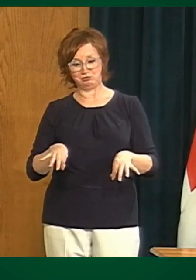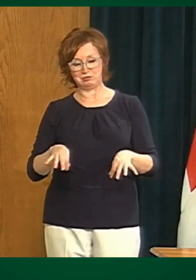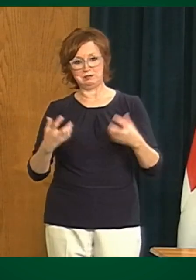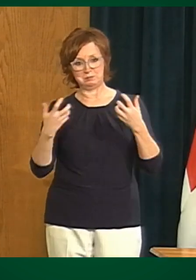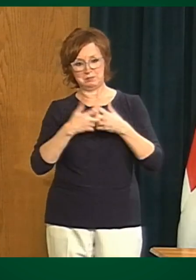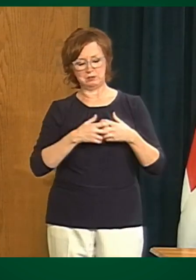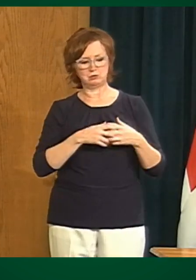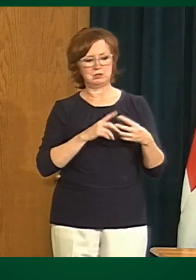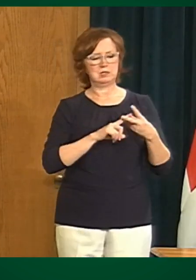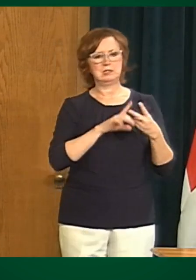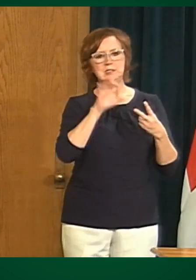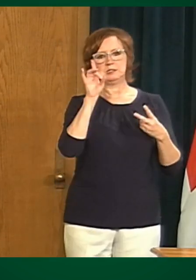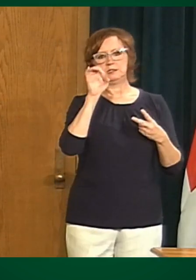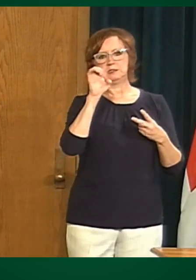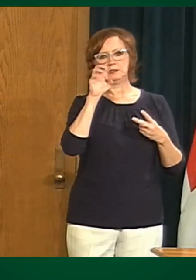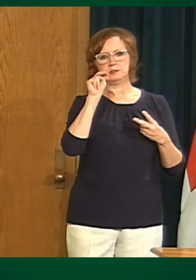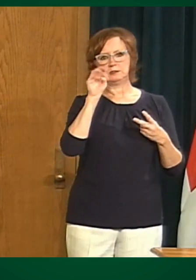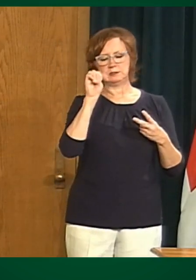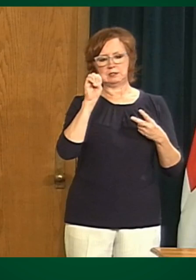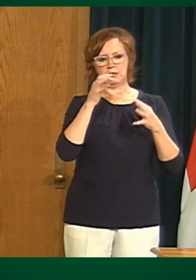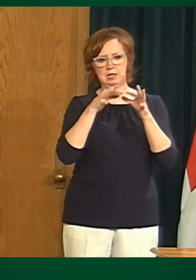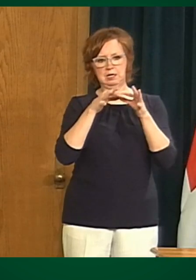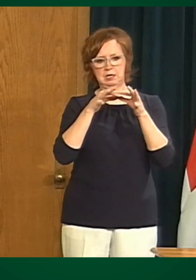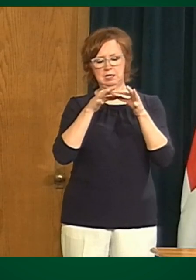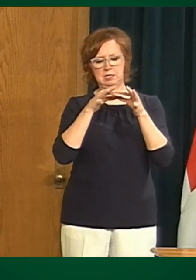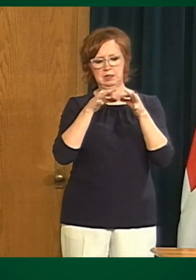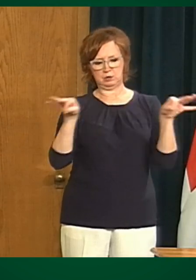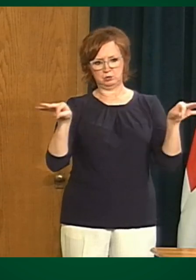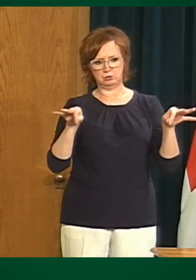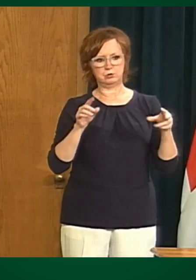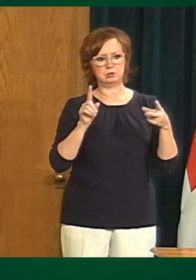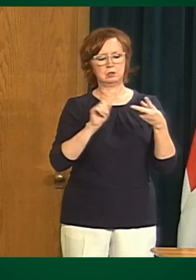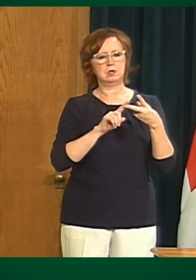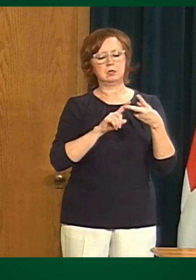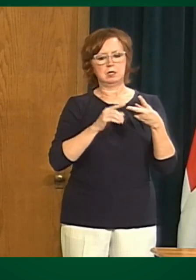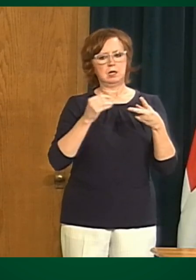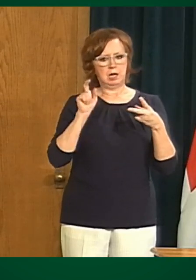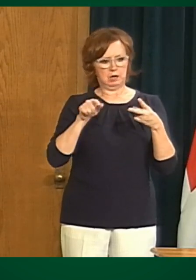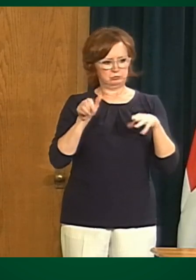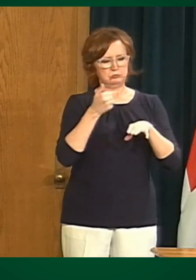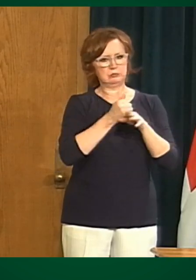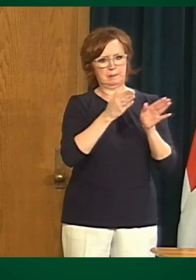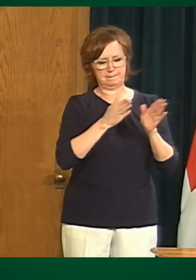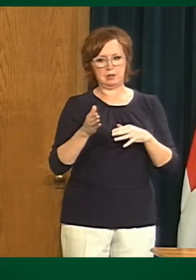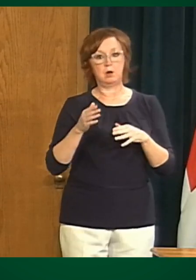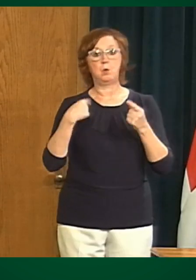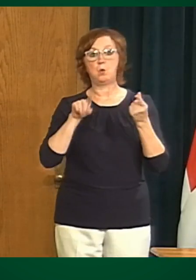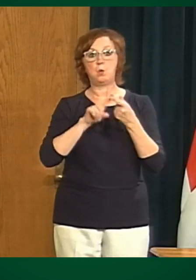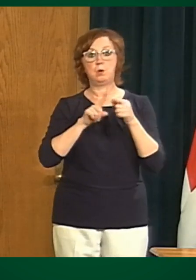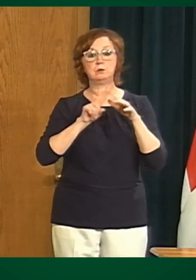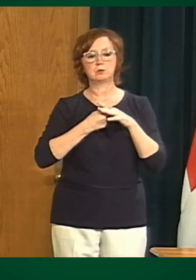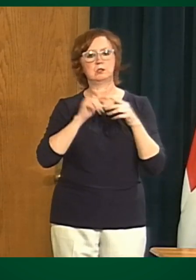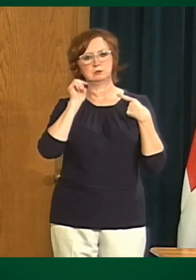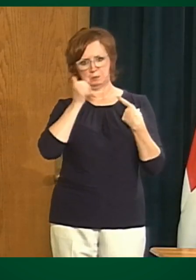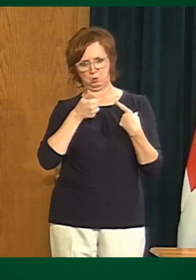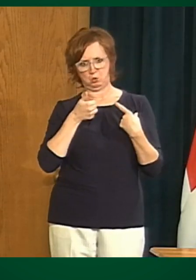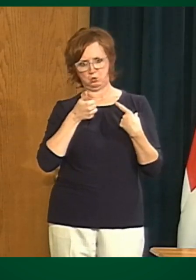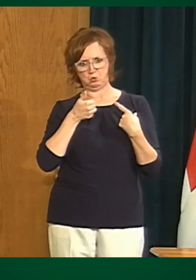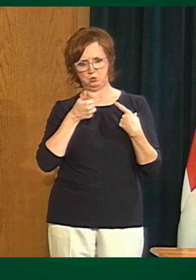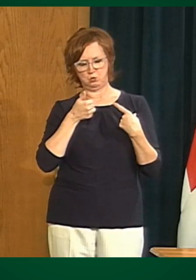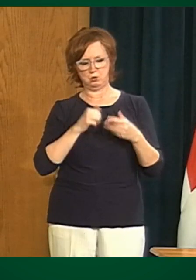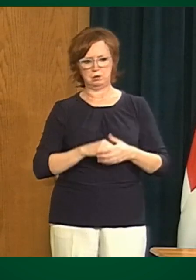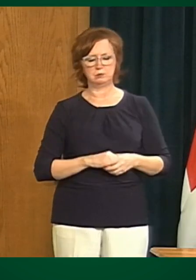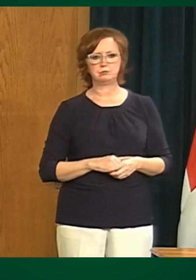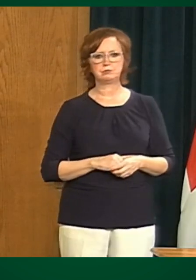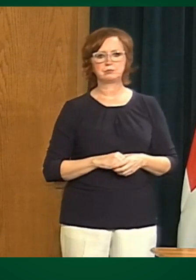and we are starting, I can say, from tomorrow there will be more support for the capacity, and